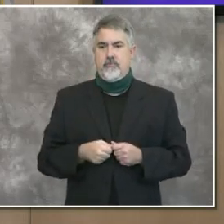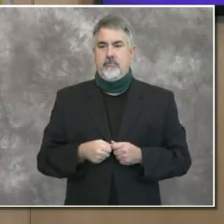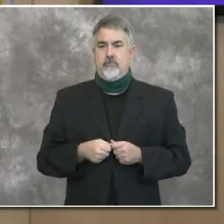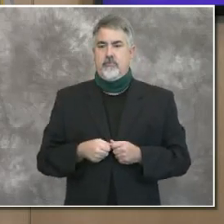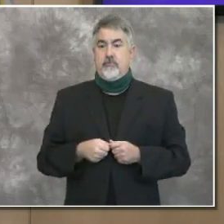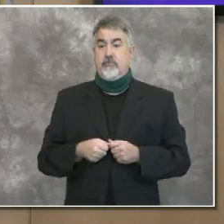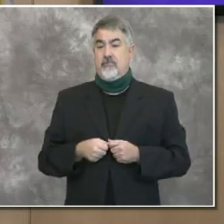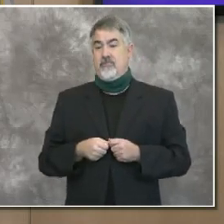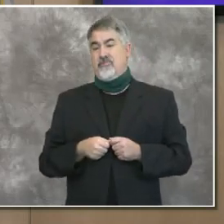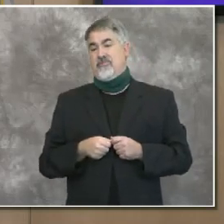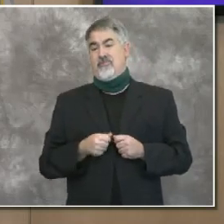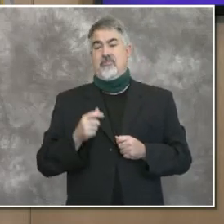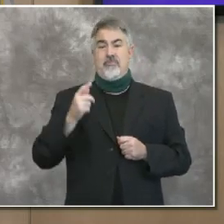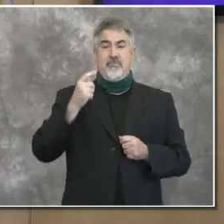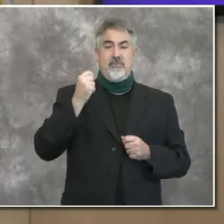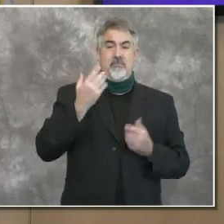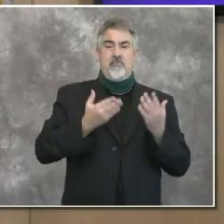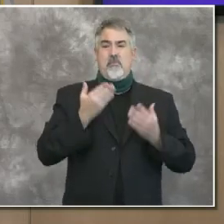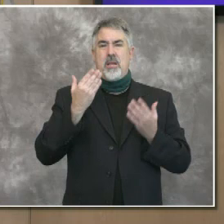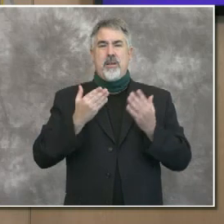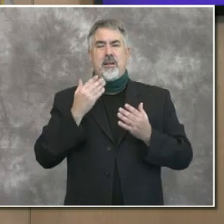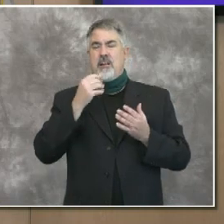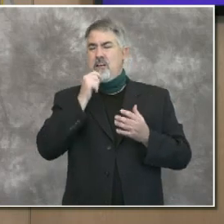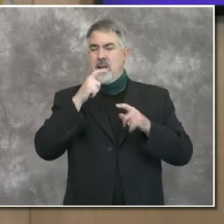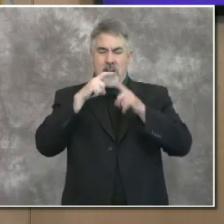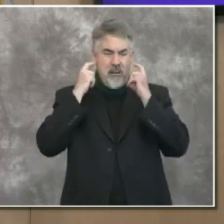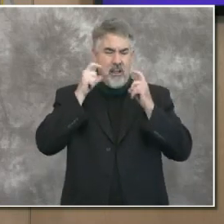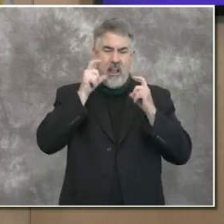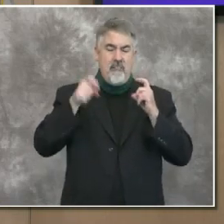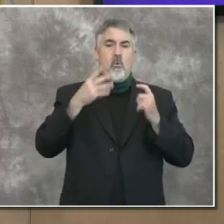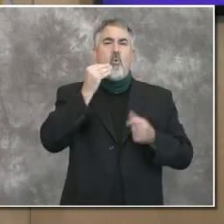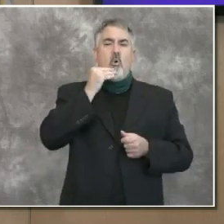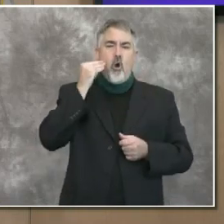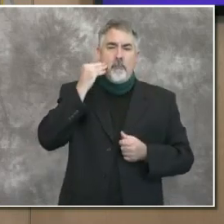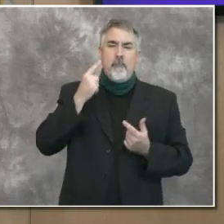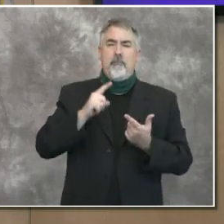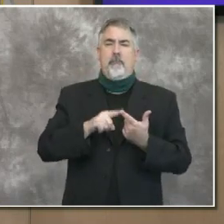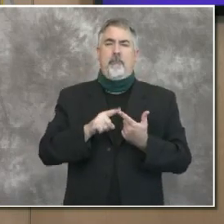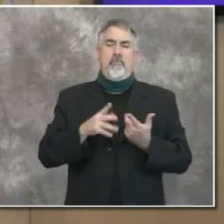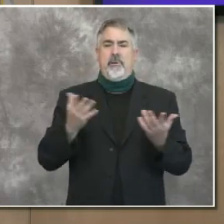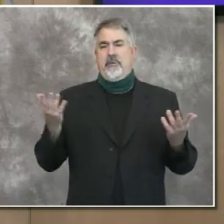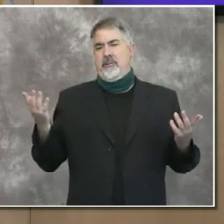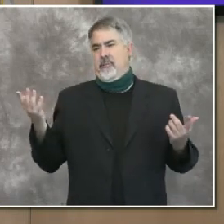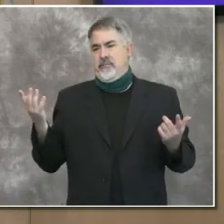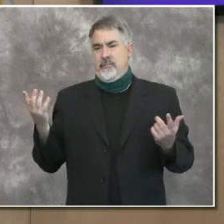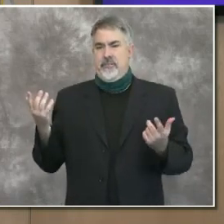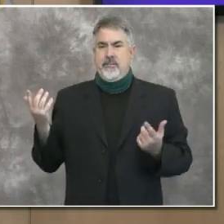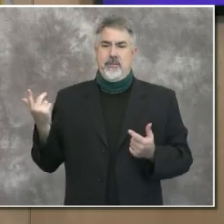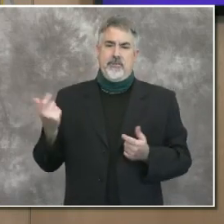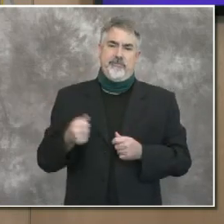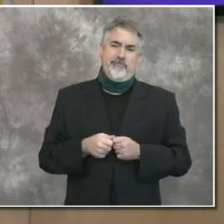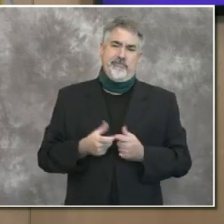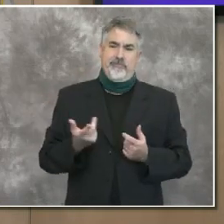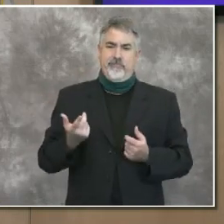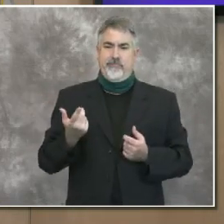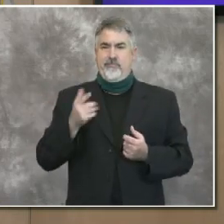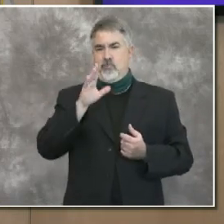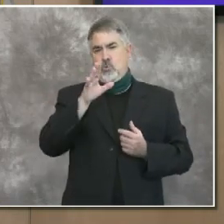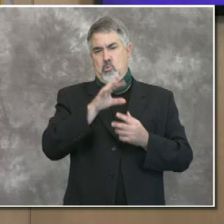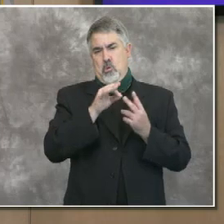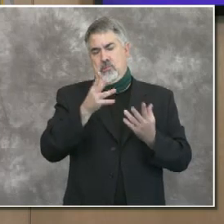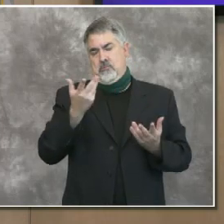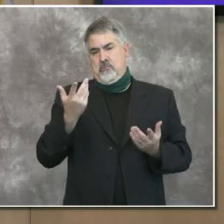include if you're at home. We don't expect you to have a face covering on all day or all evening at home. That's your choice. You certainly